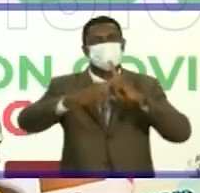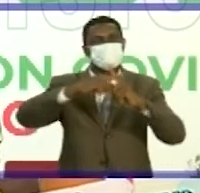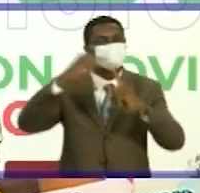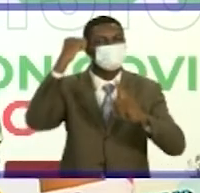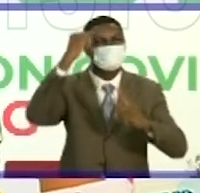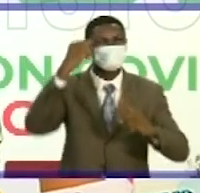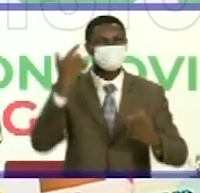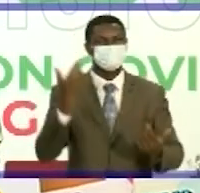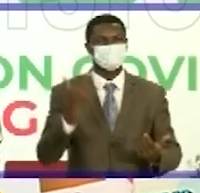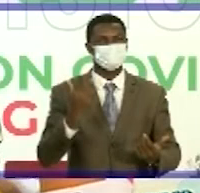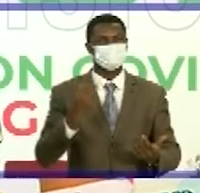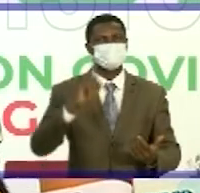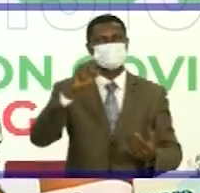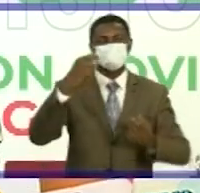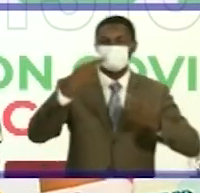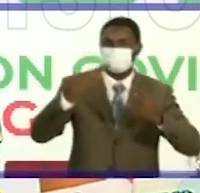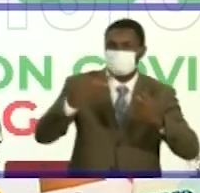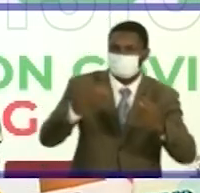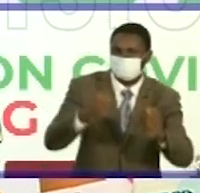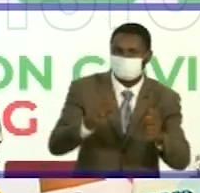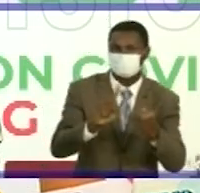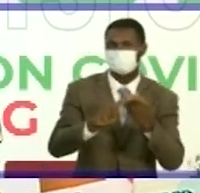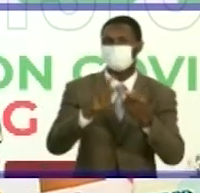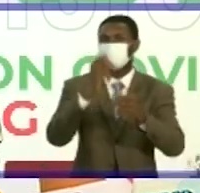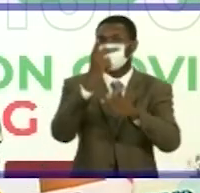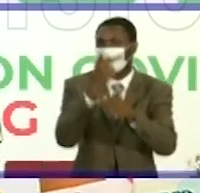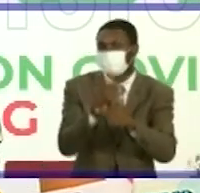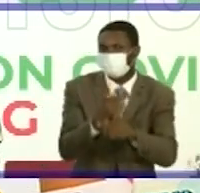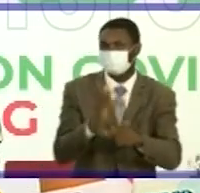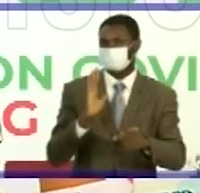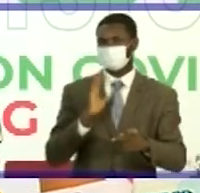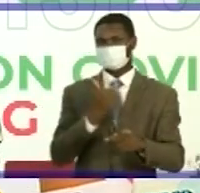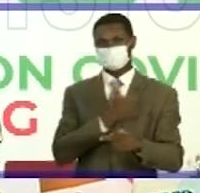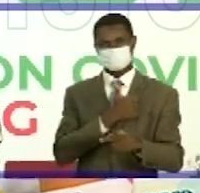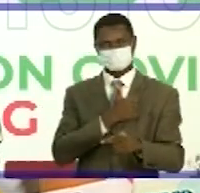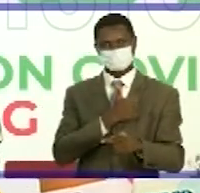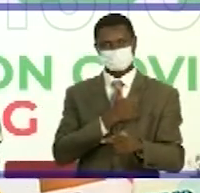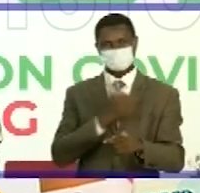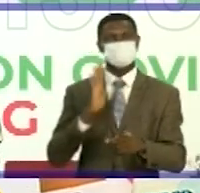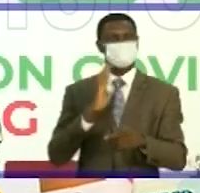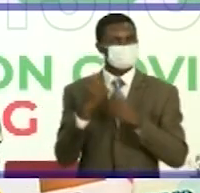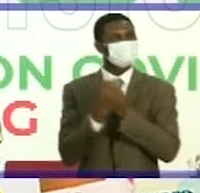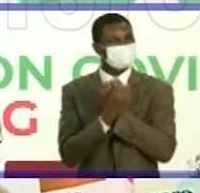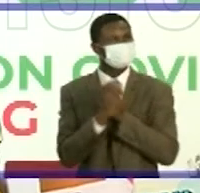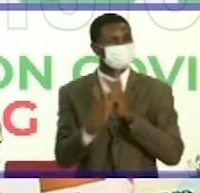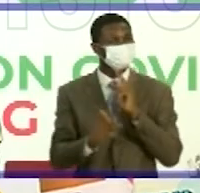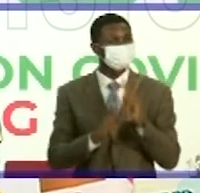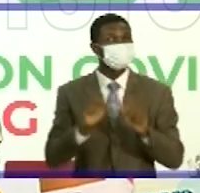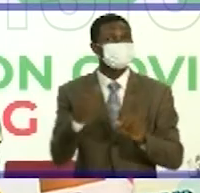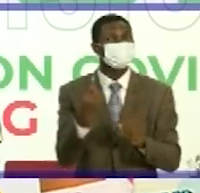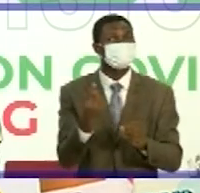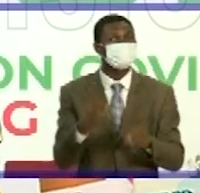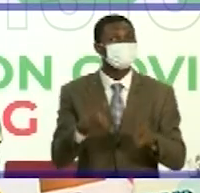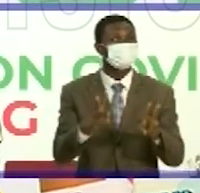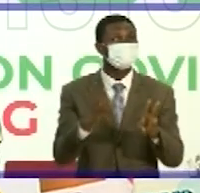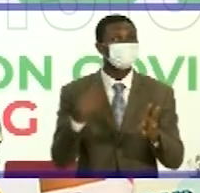we must try to preserve our loved ones And the only way we can do that is to get in